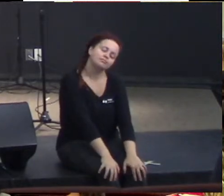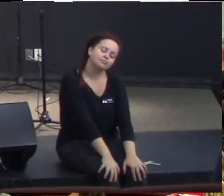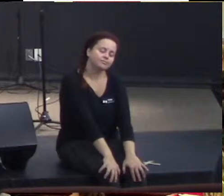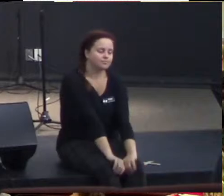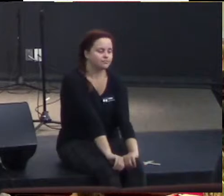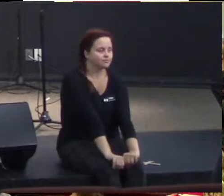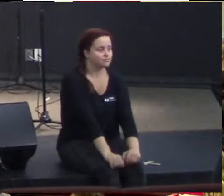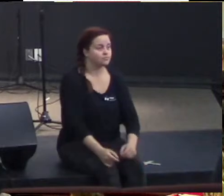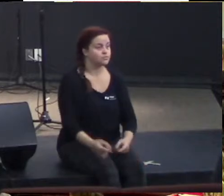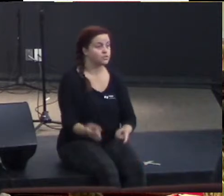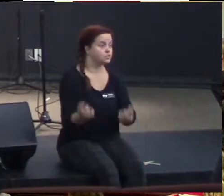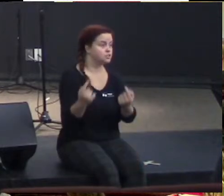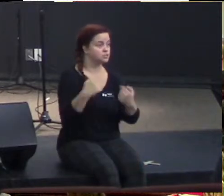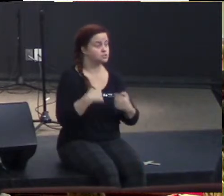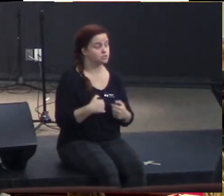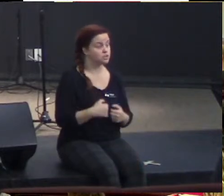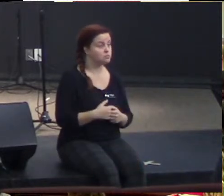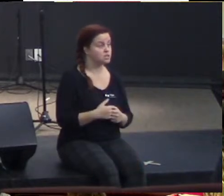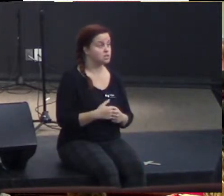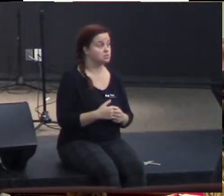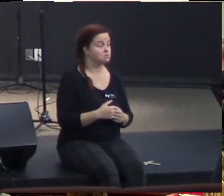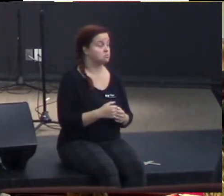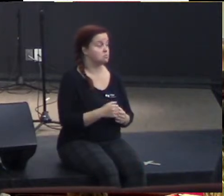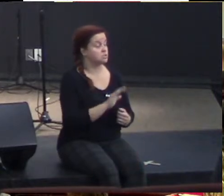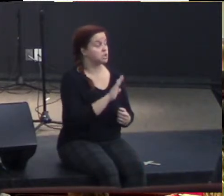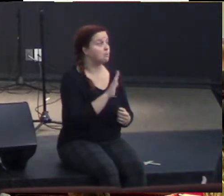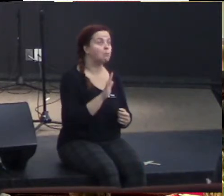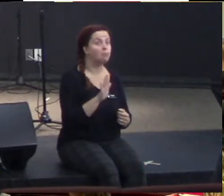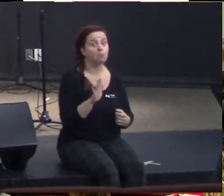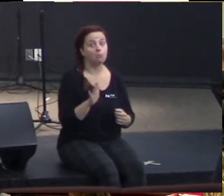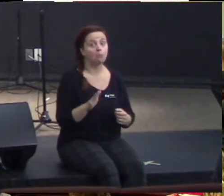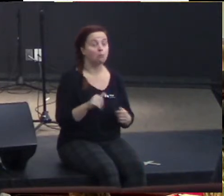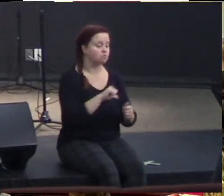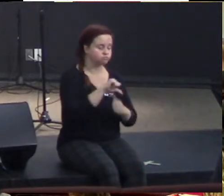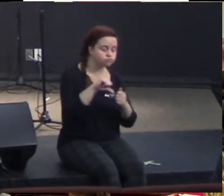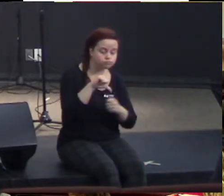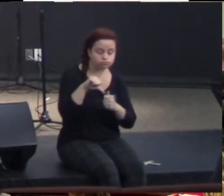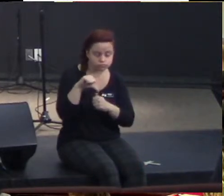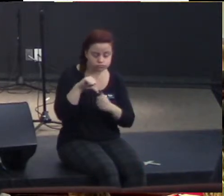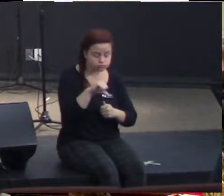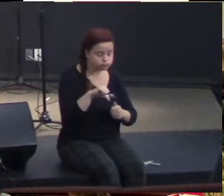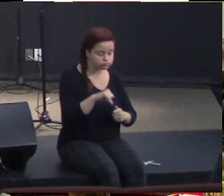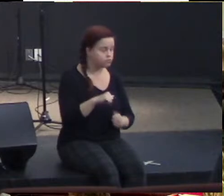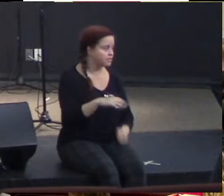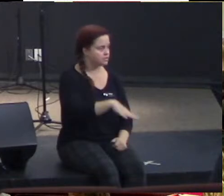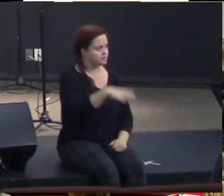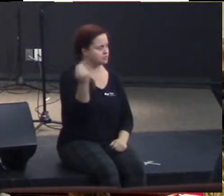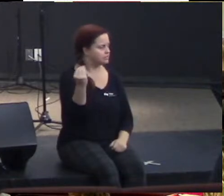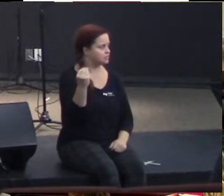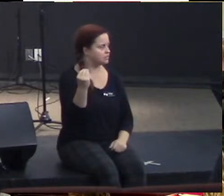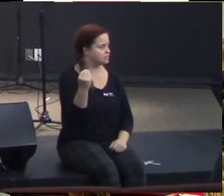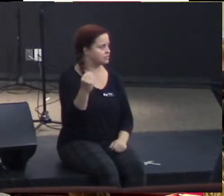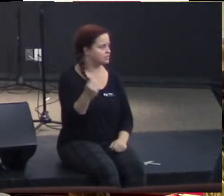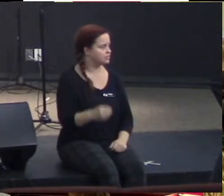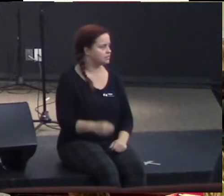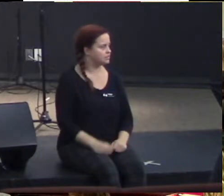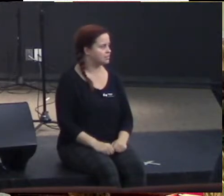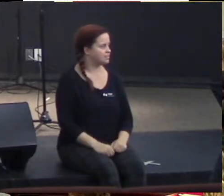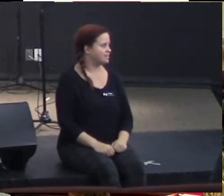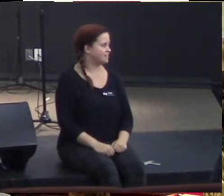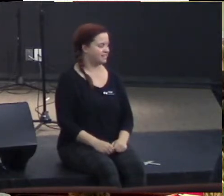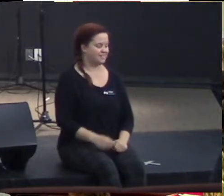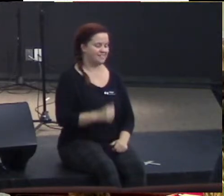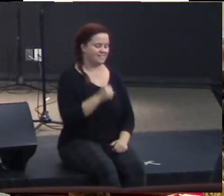You come in, you bump shells, then you leave without ever cracking the